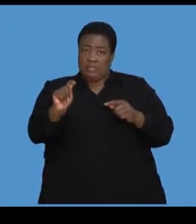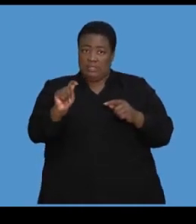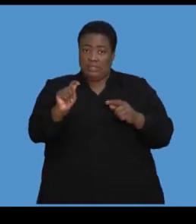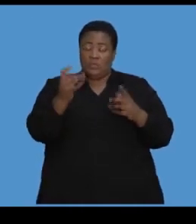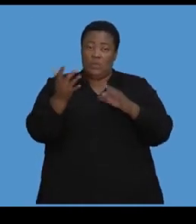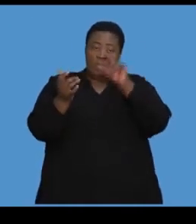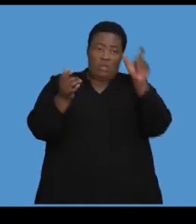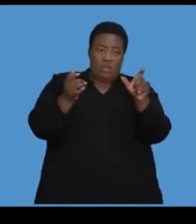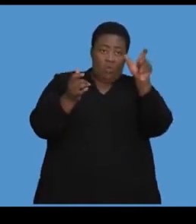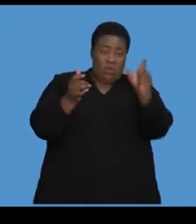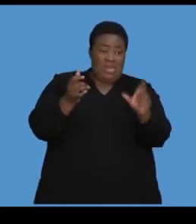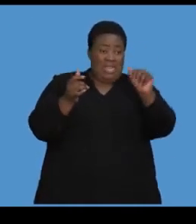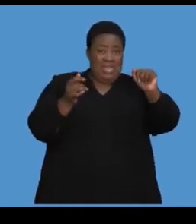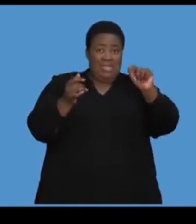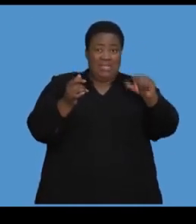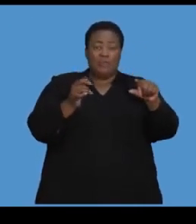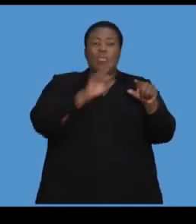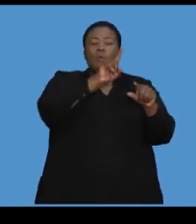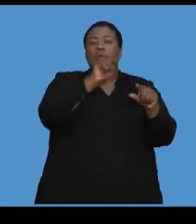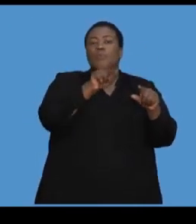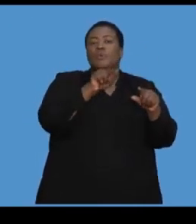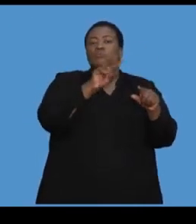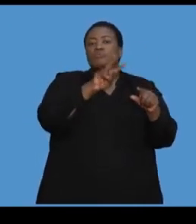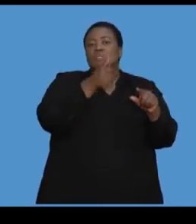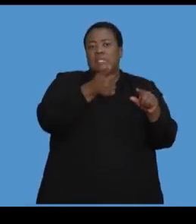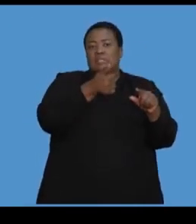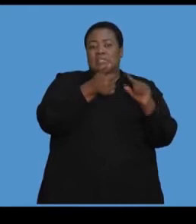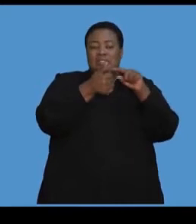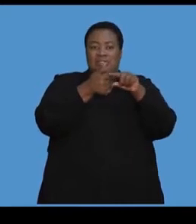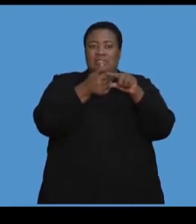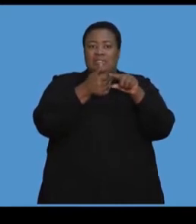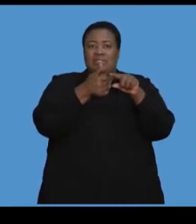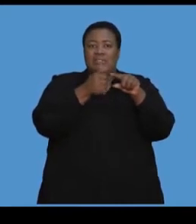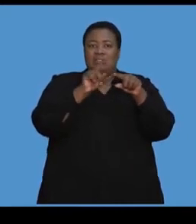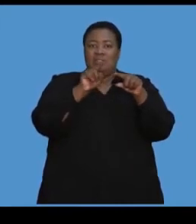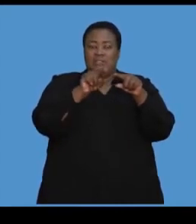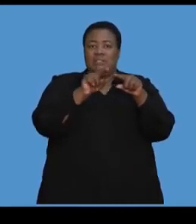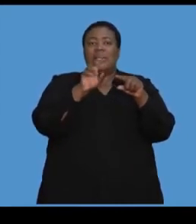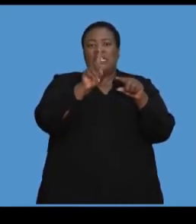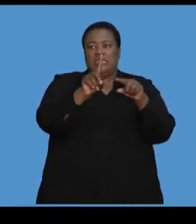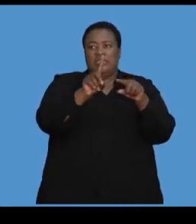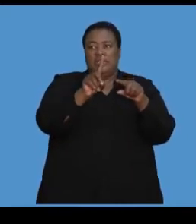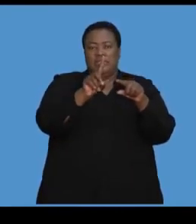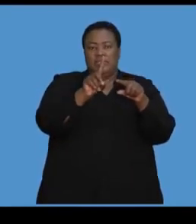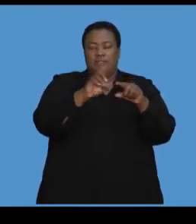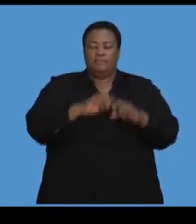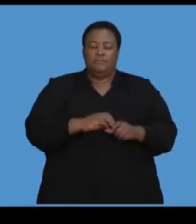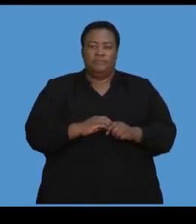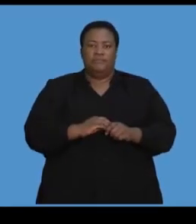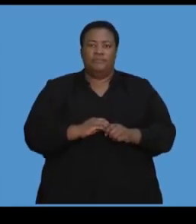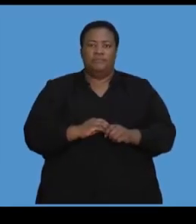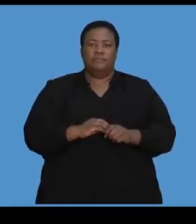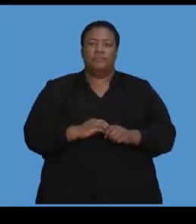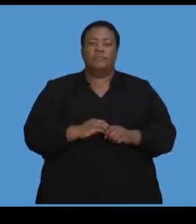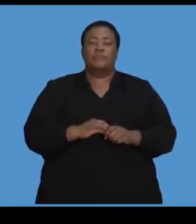in column A. Demerit goods is 1.26. So 1.26 is our D there. Right,